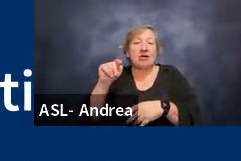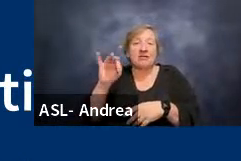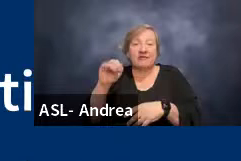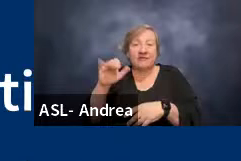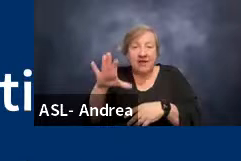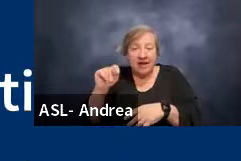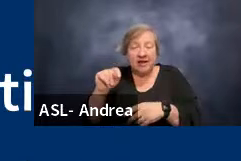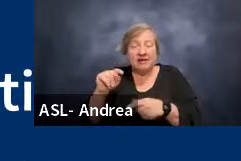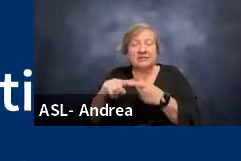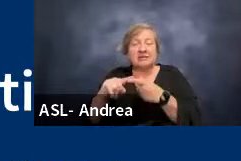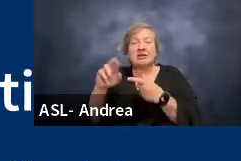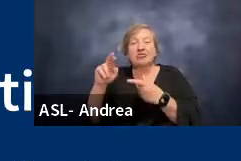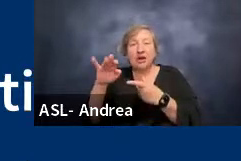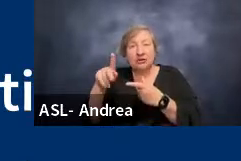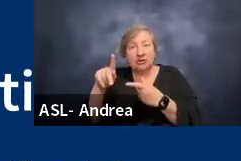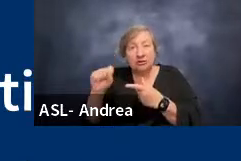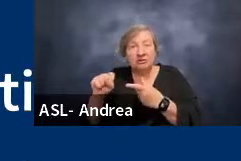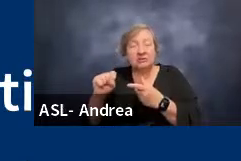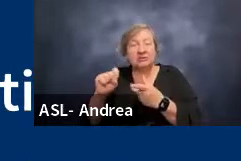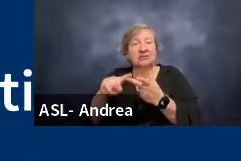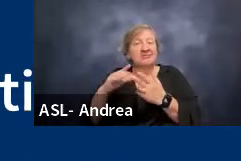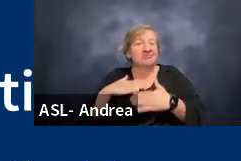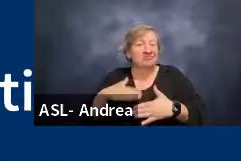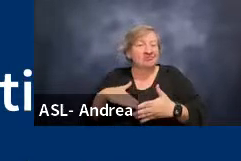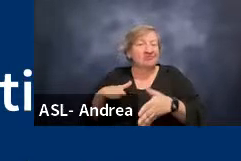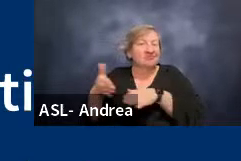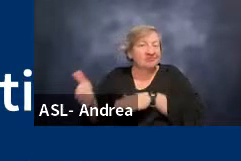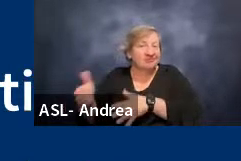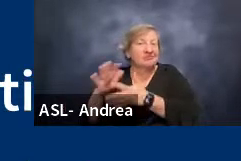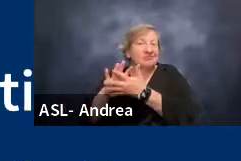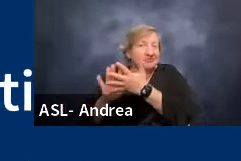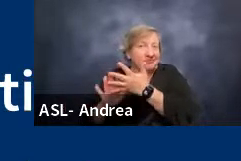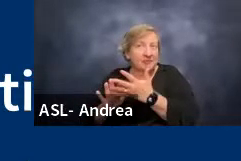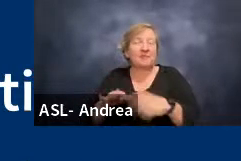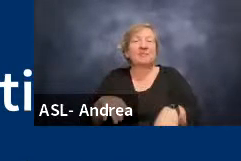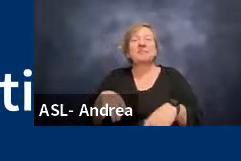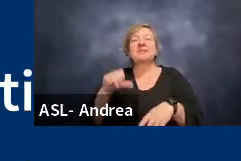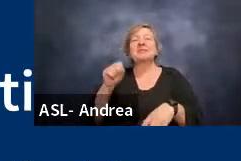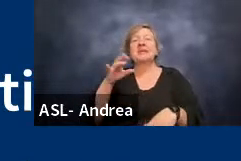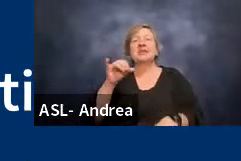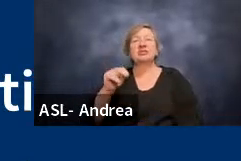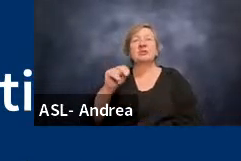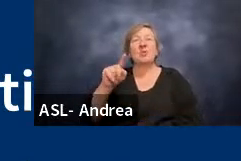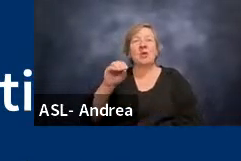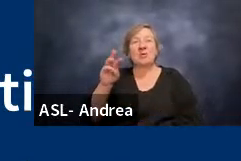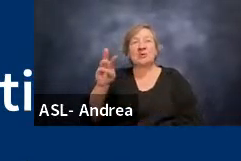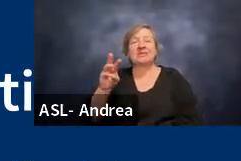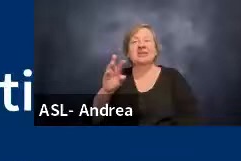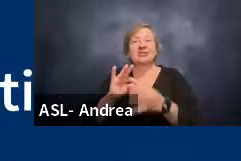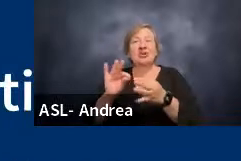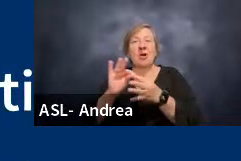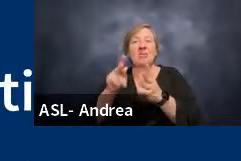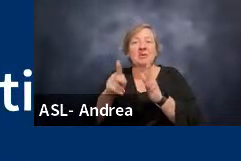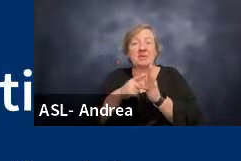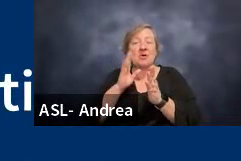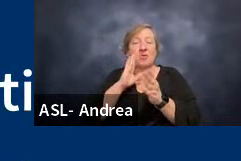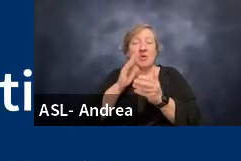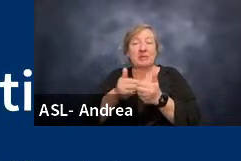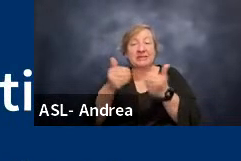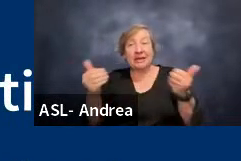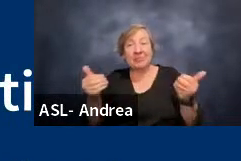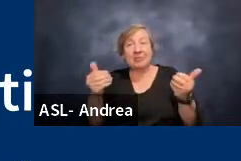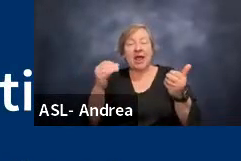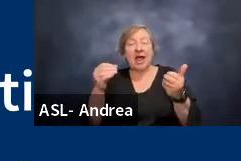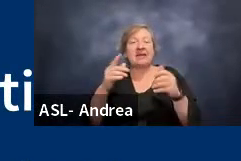records, and remains. The Section 106 comment period will run separately, yet parallel to the